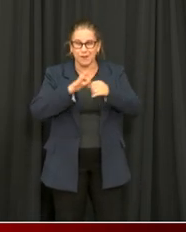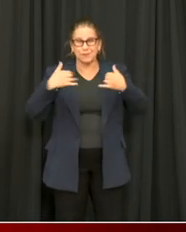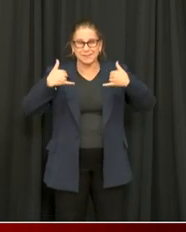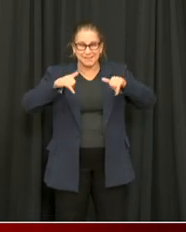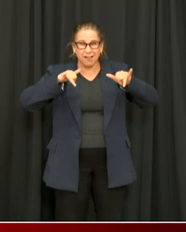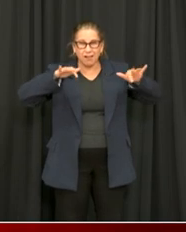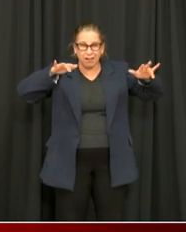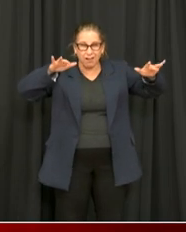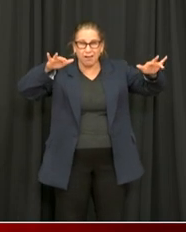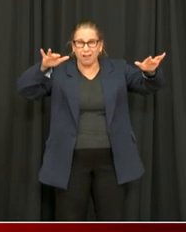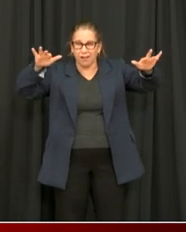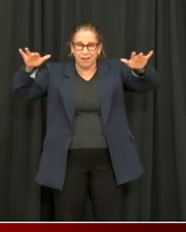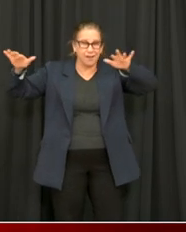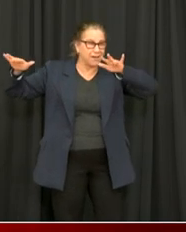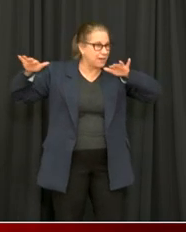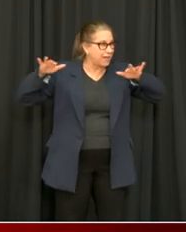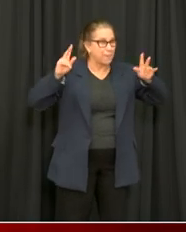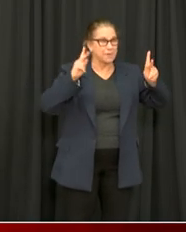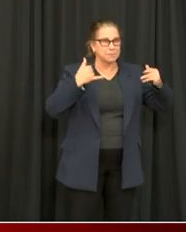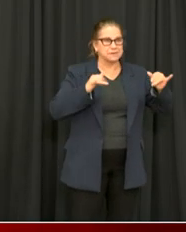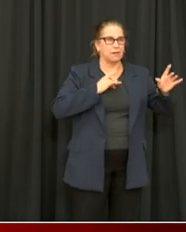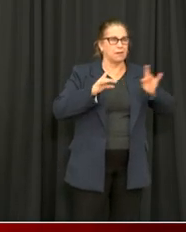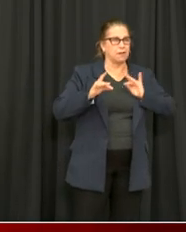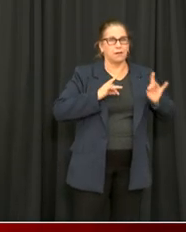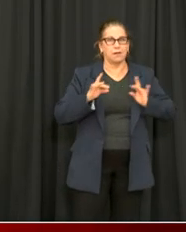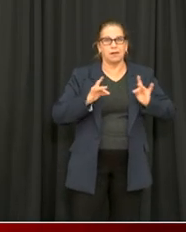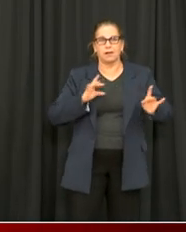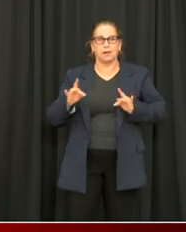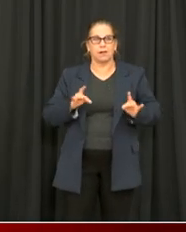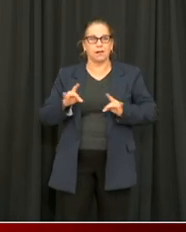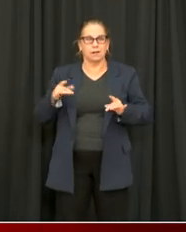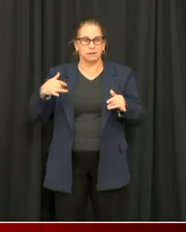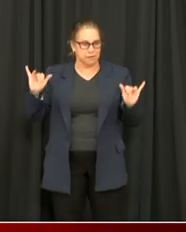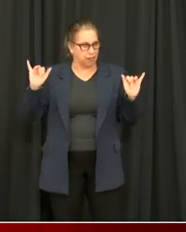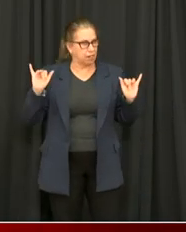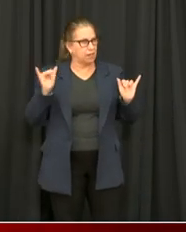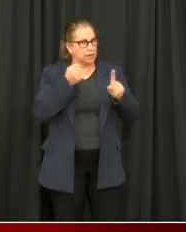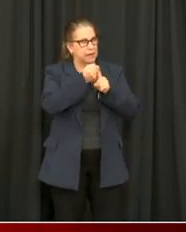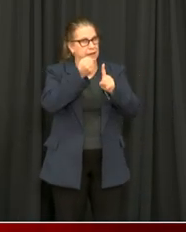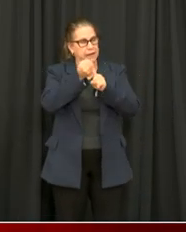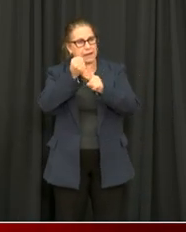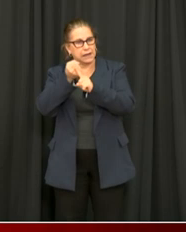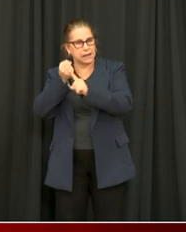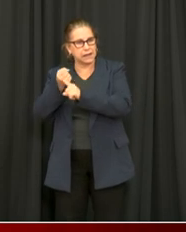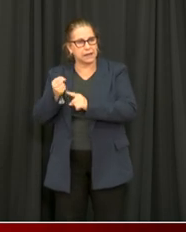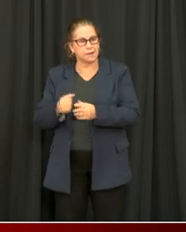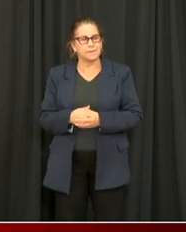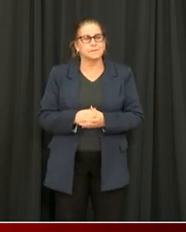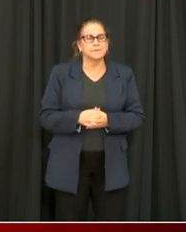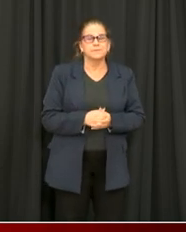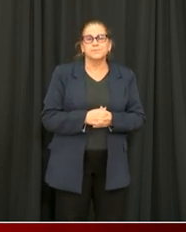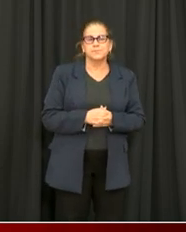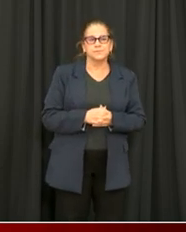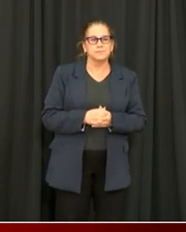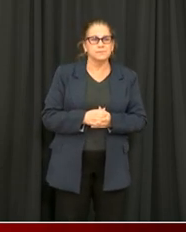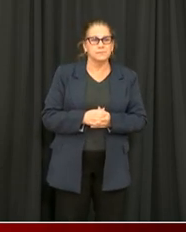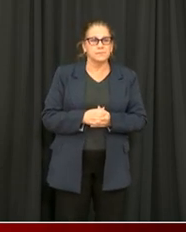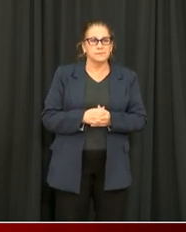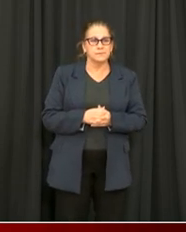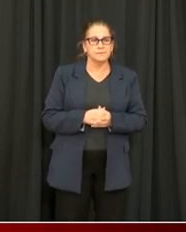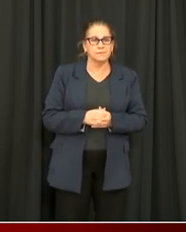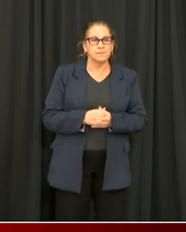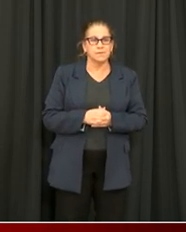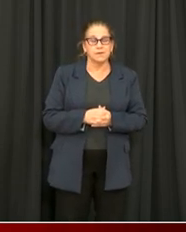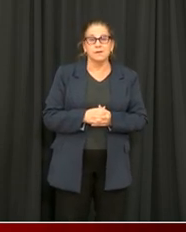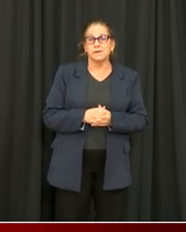achieved the point, what is the phrase you use, where it's isolated, but it's still spreading